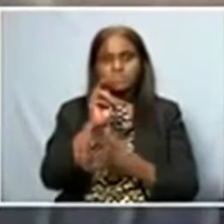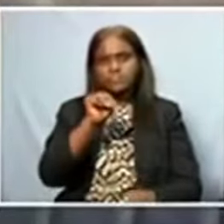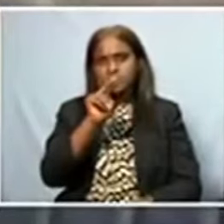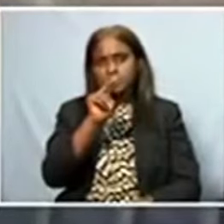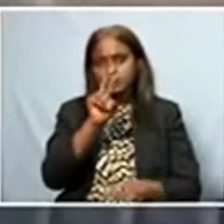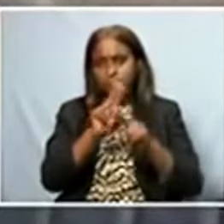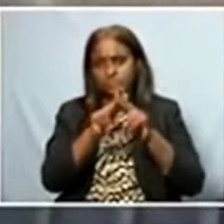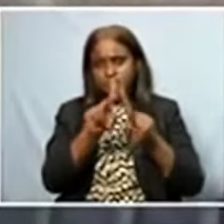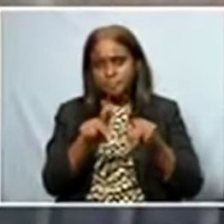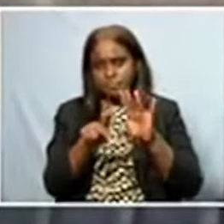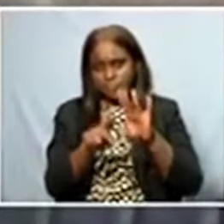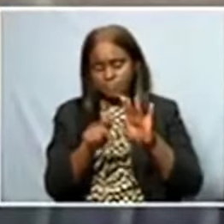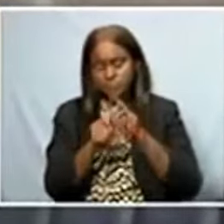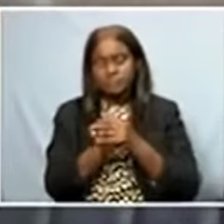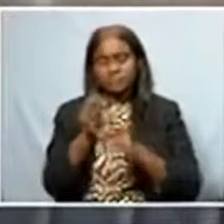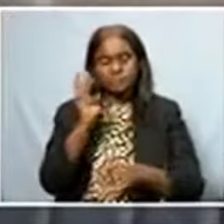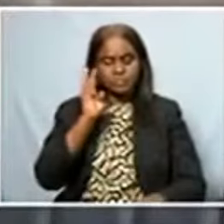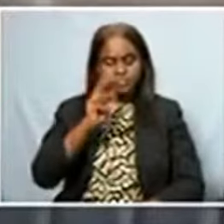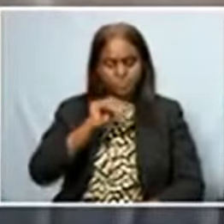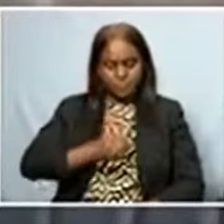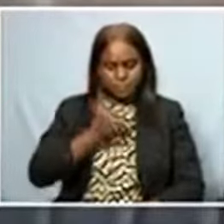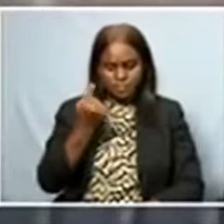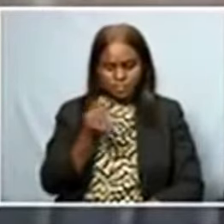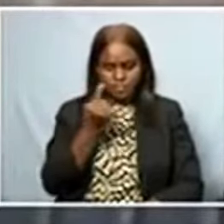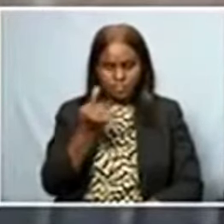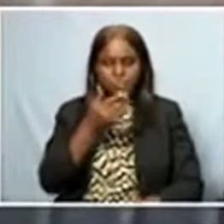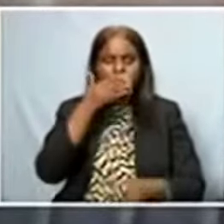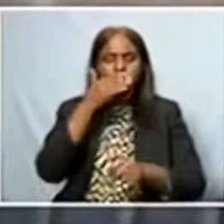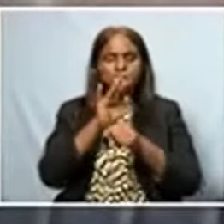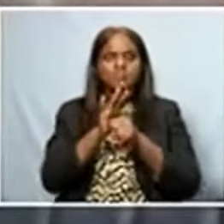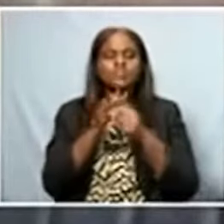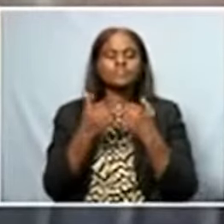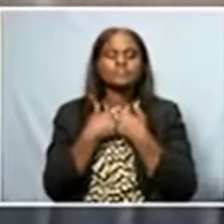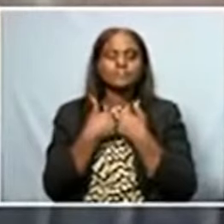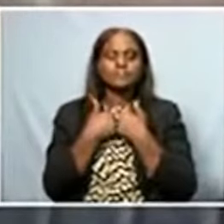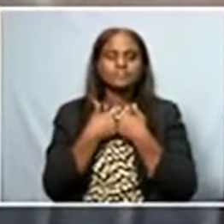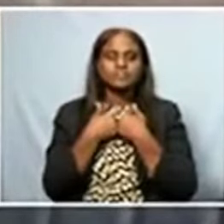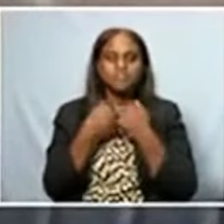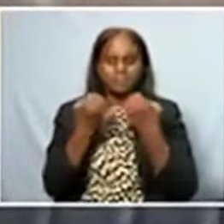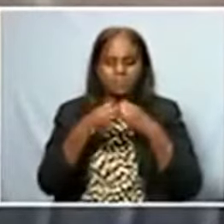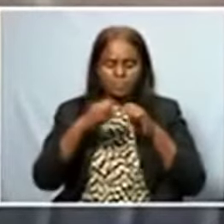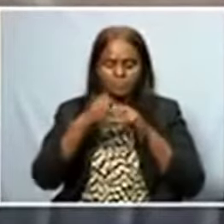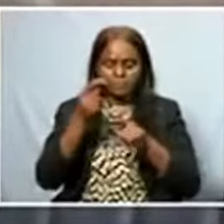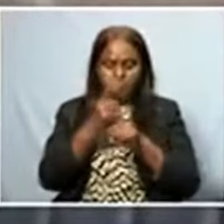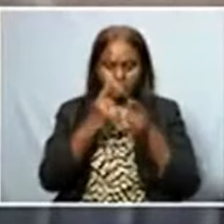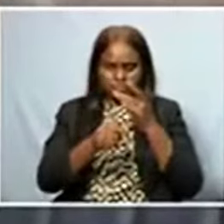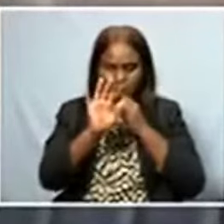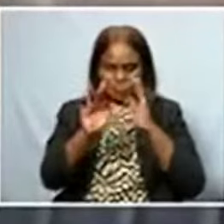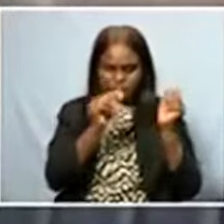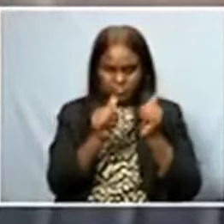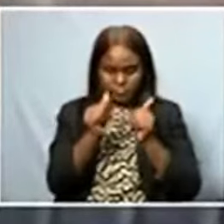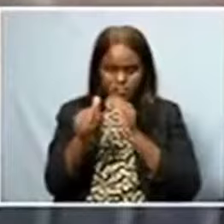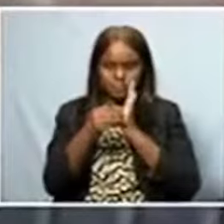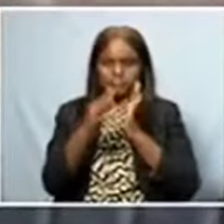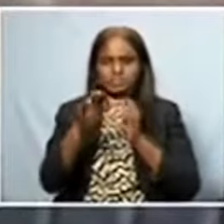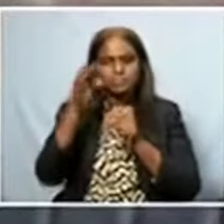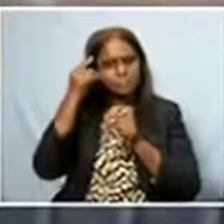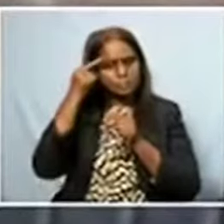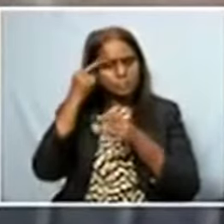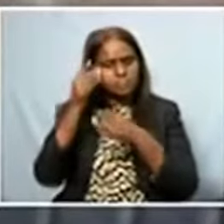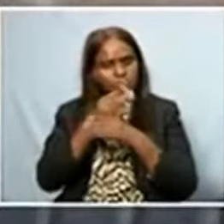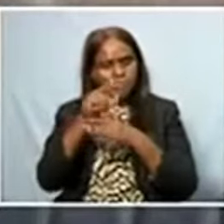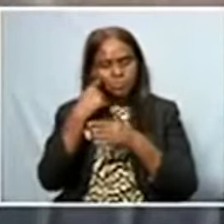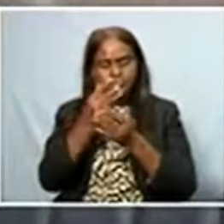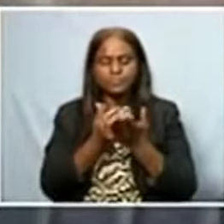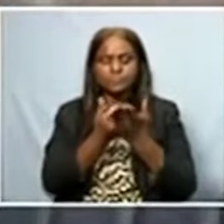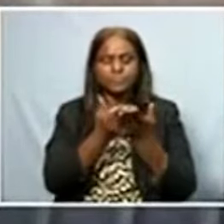Chairperson, we would like to get an assurance, even from the acting leader of government business, who is presenting